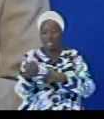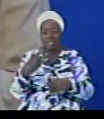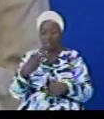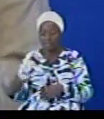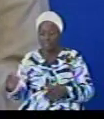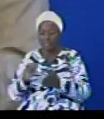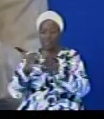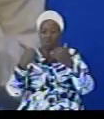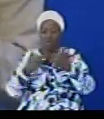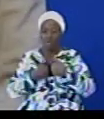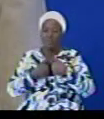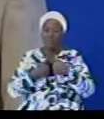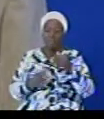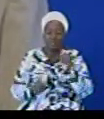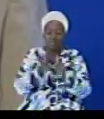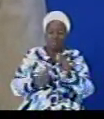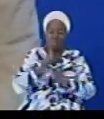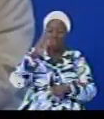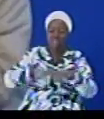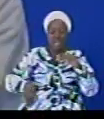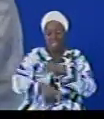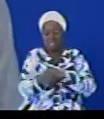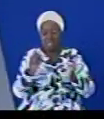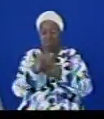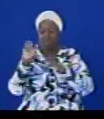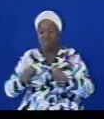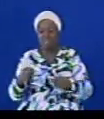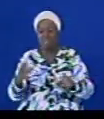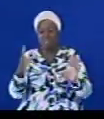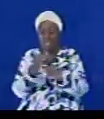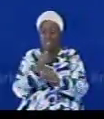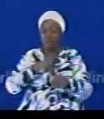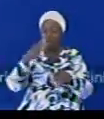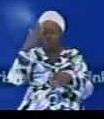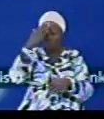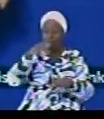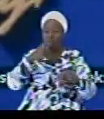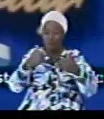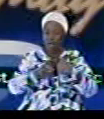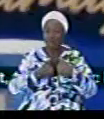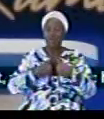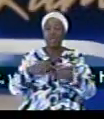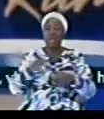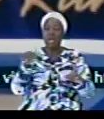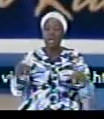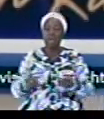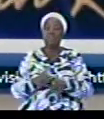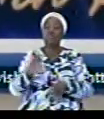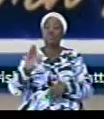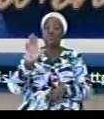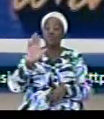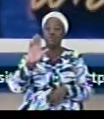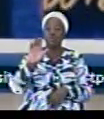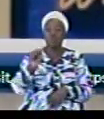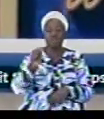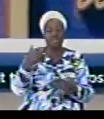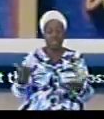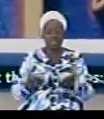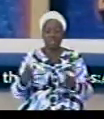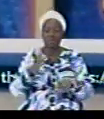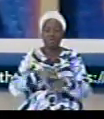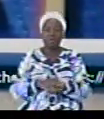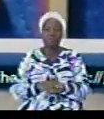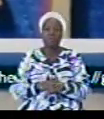Greater than anything you can lay hold on as yours here on earth. So raise up